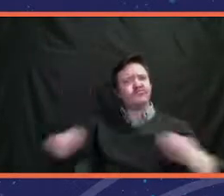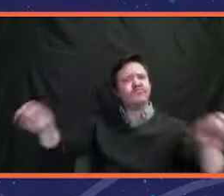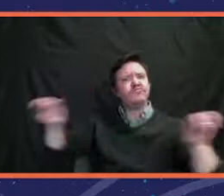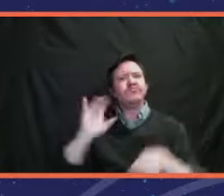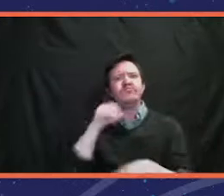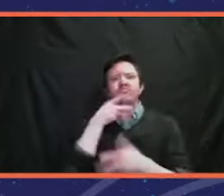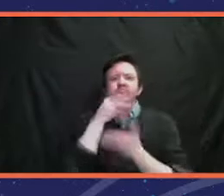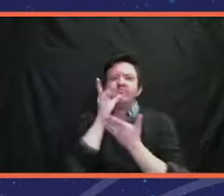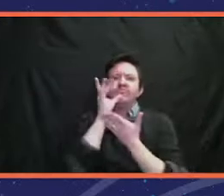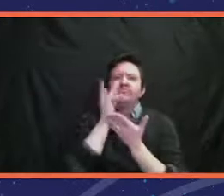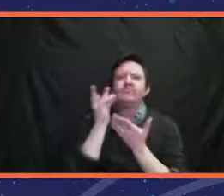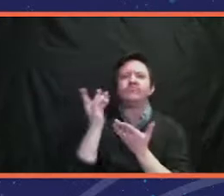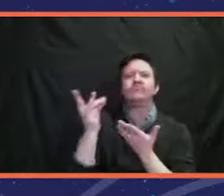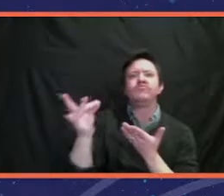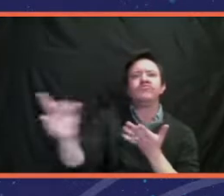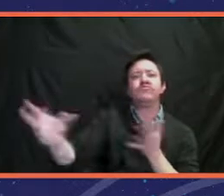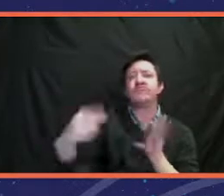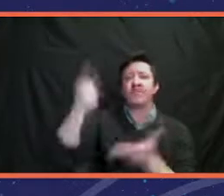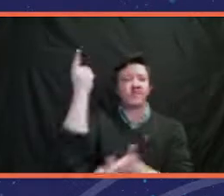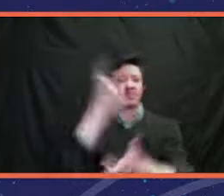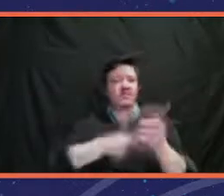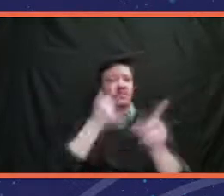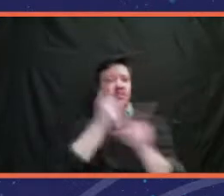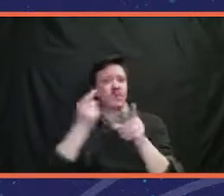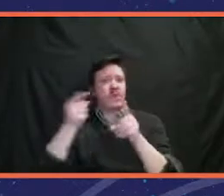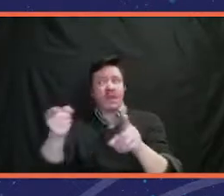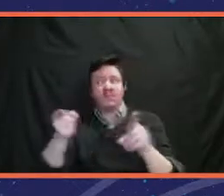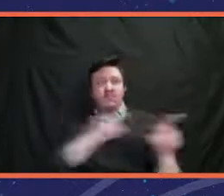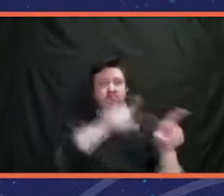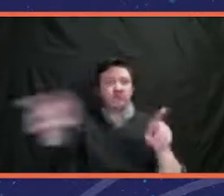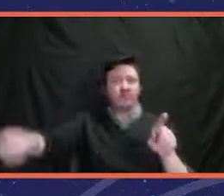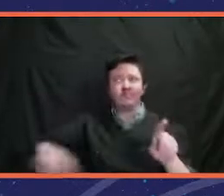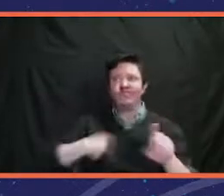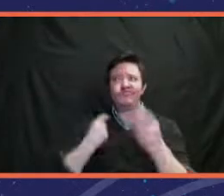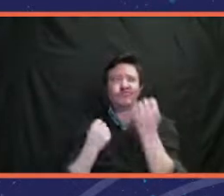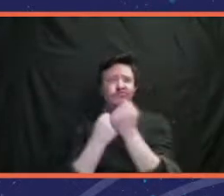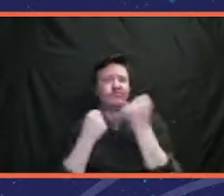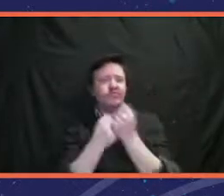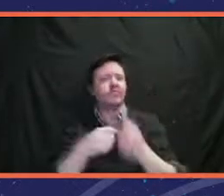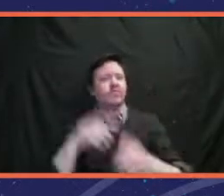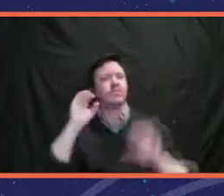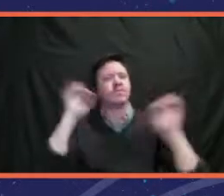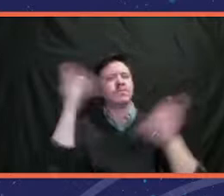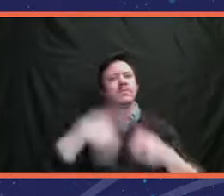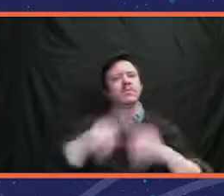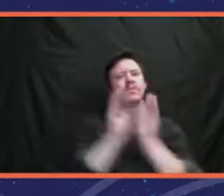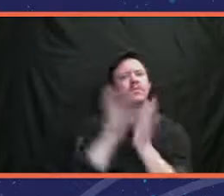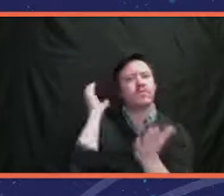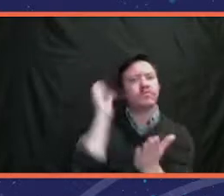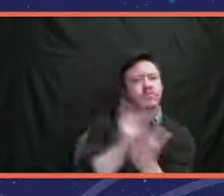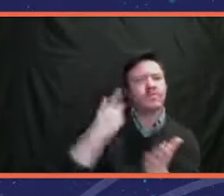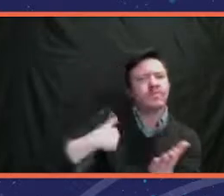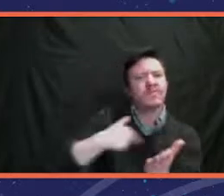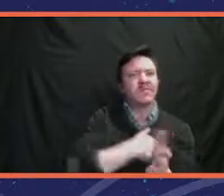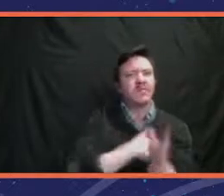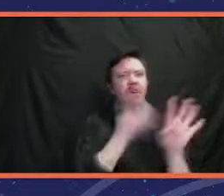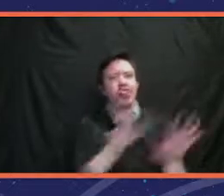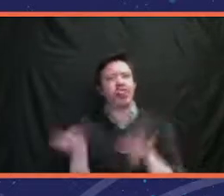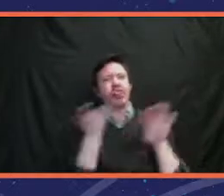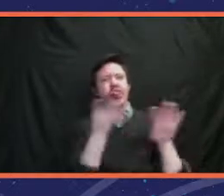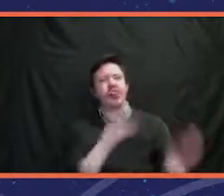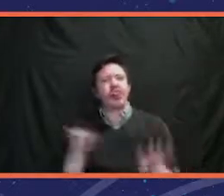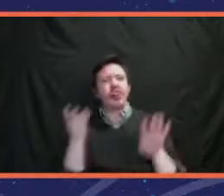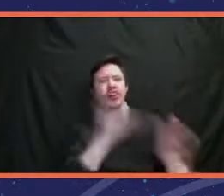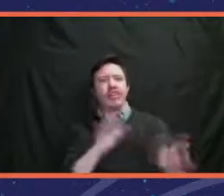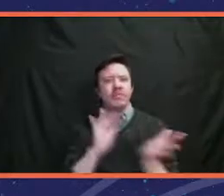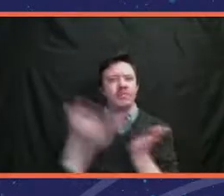be the one they applaud? Nobody asked for permission for us to become commodity, exploited from the depths of